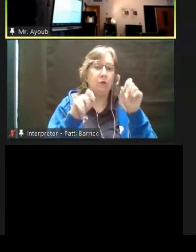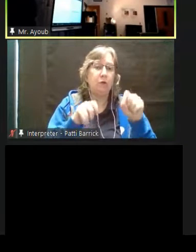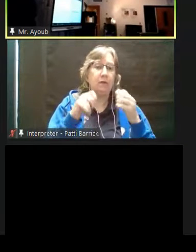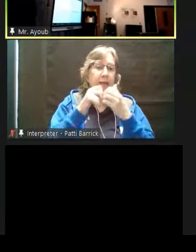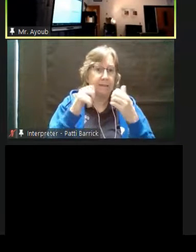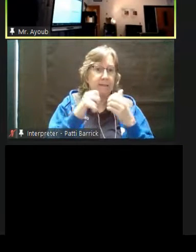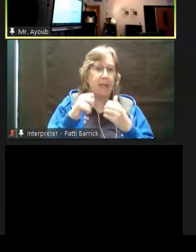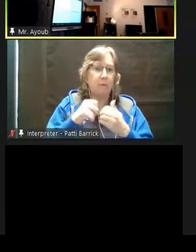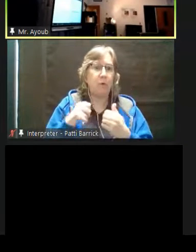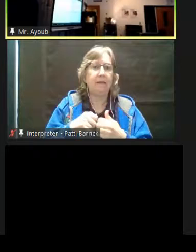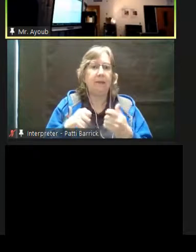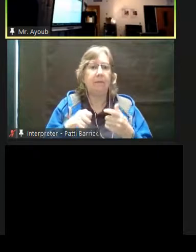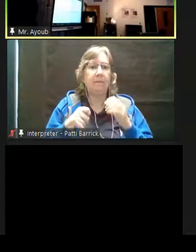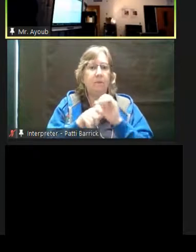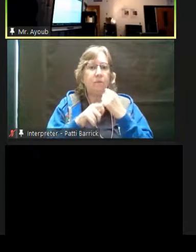break out is,